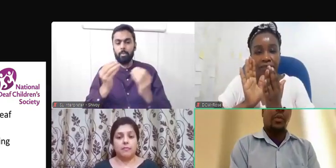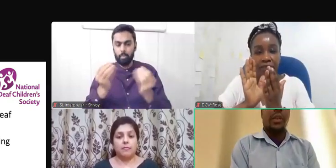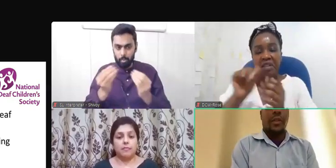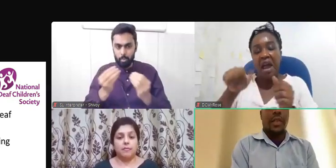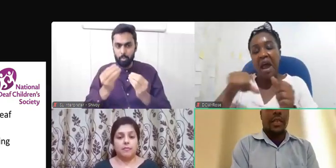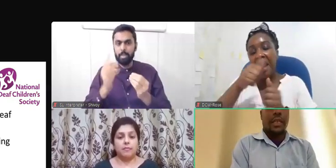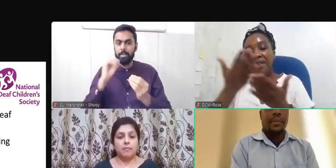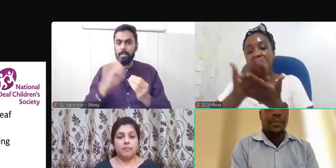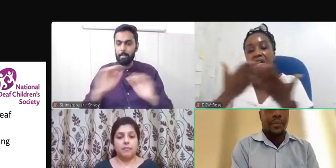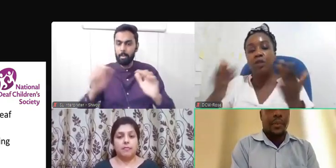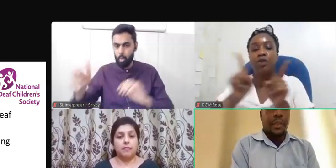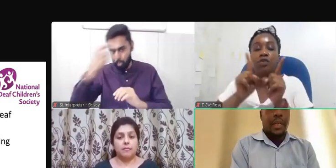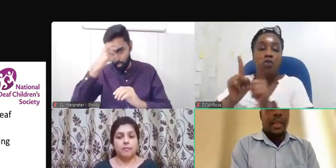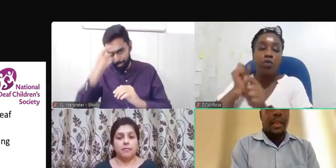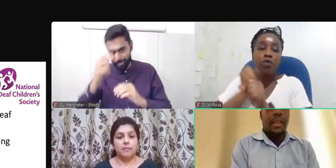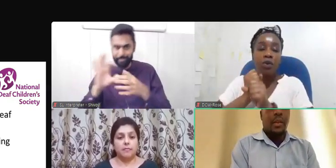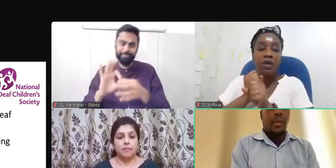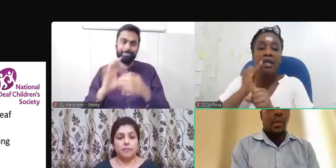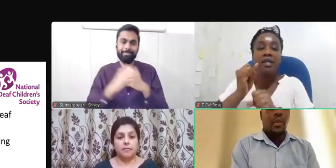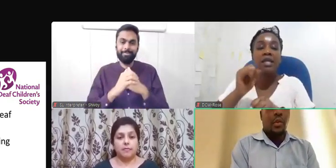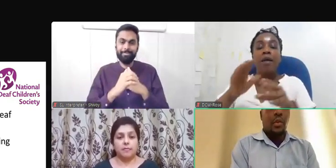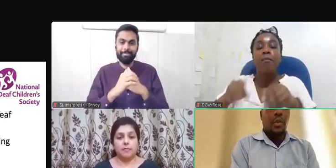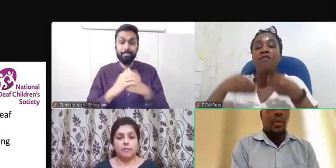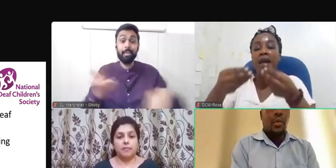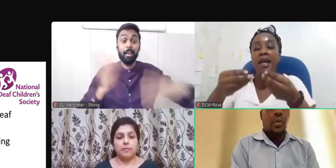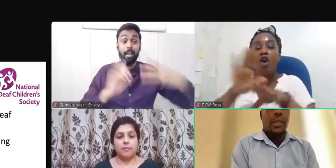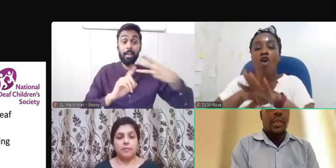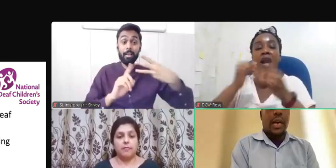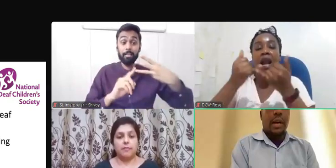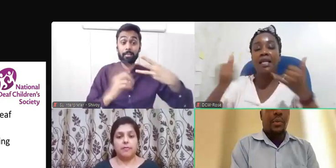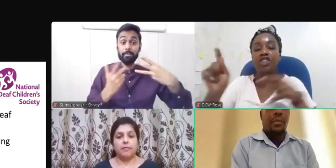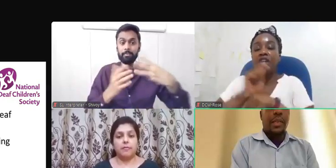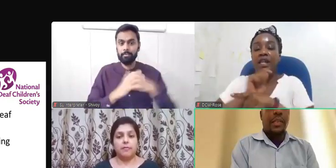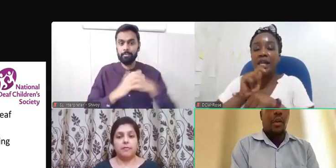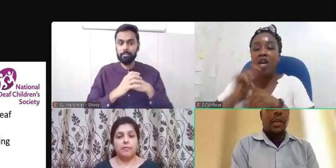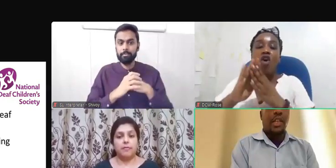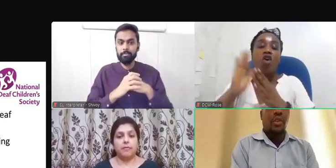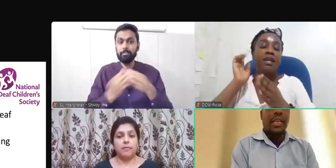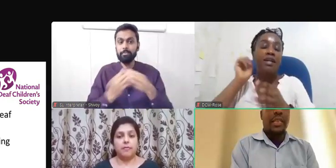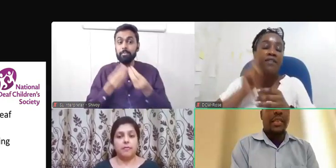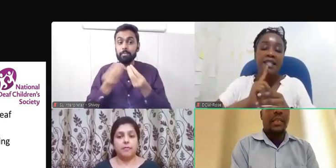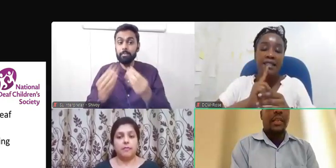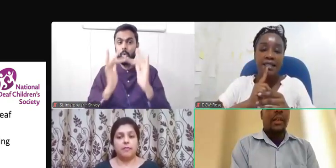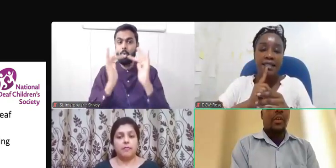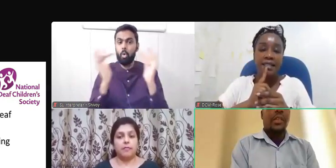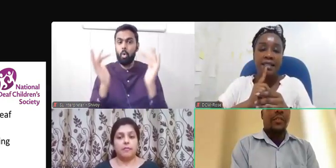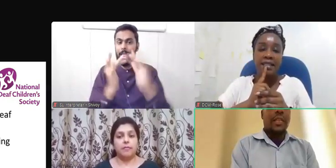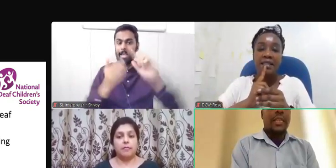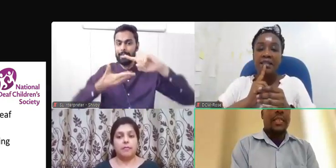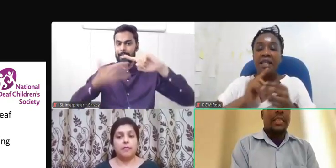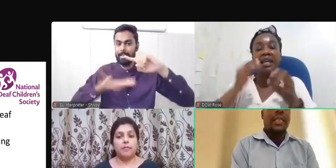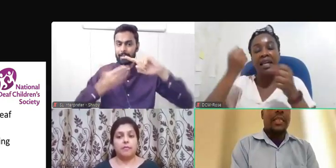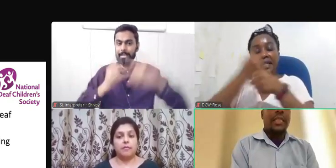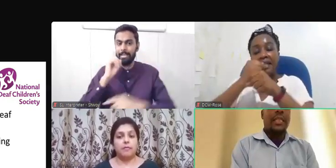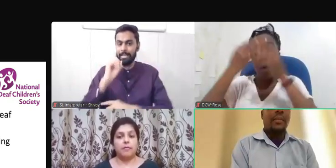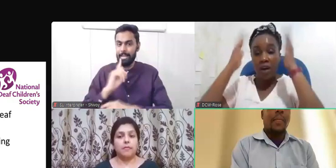children and what they face. Then the other thing we also do is provide online trainings on